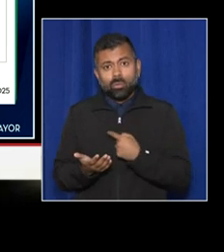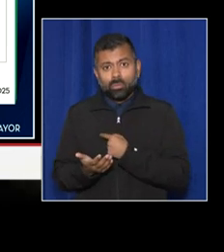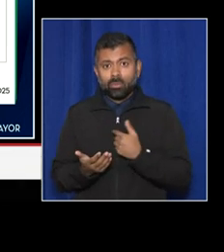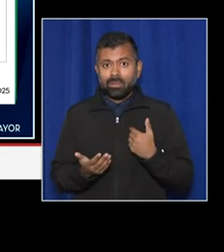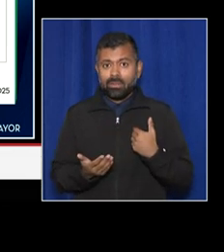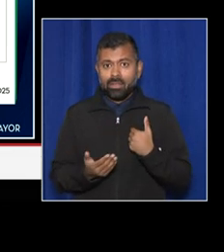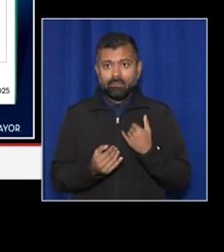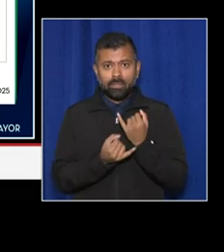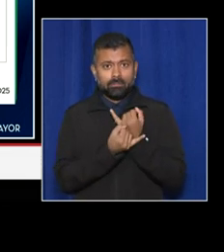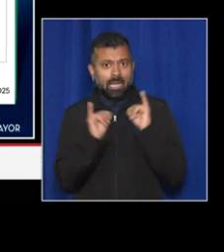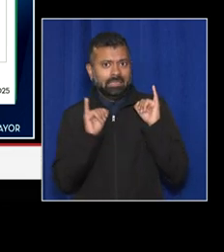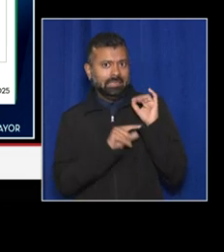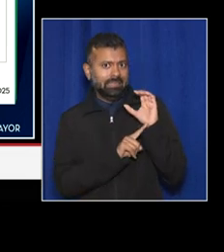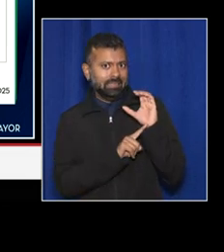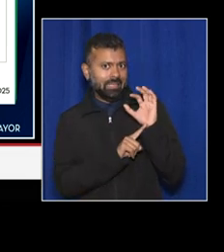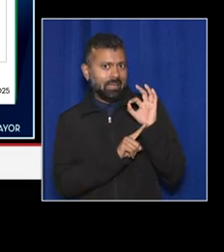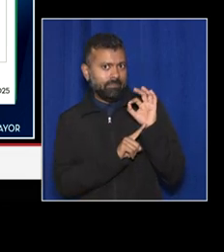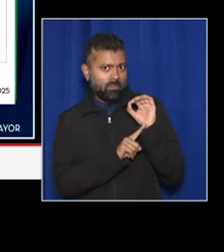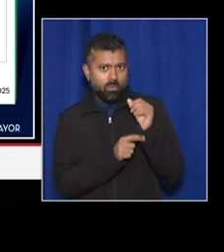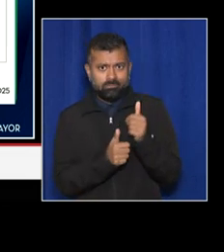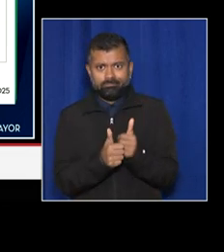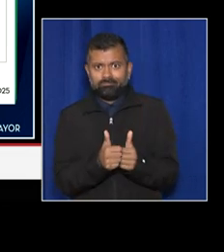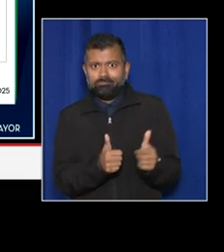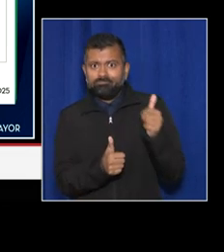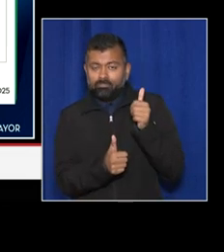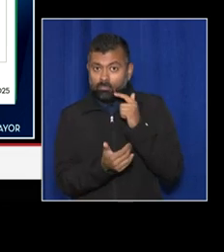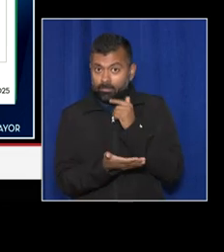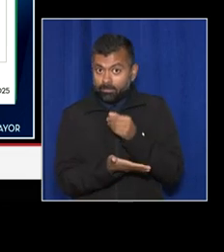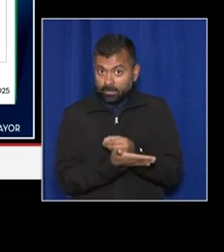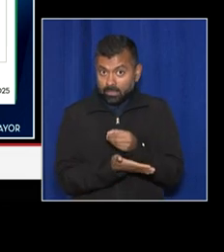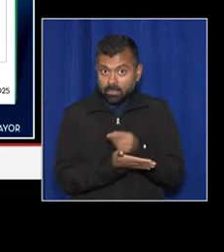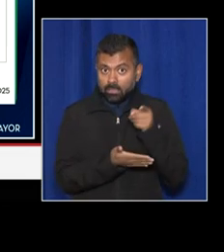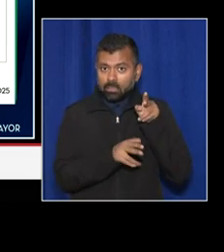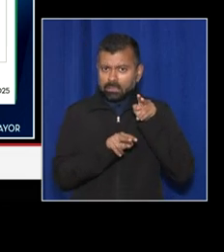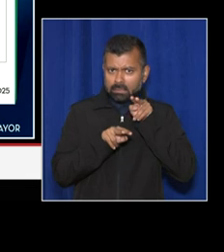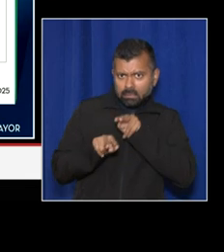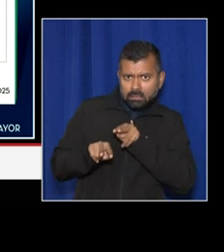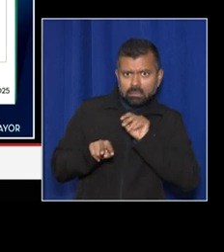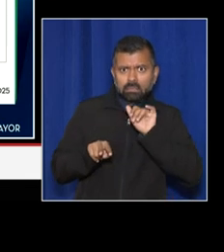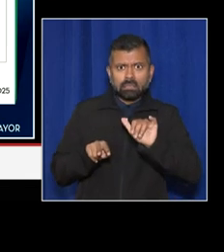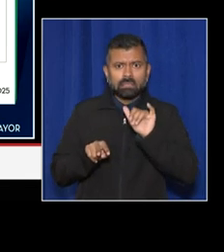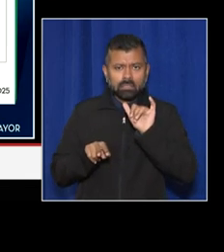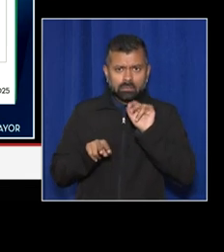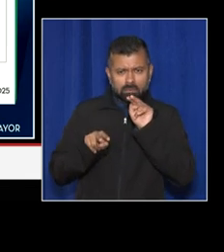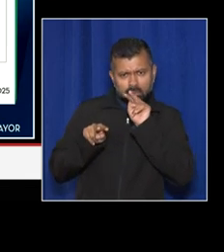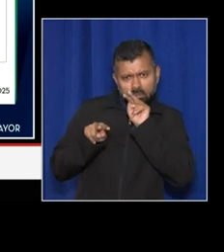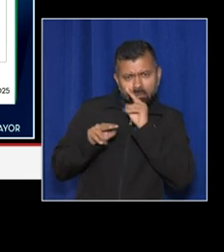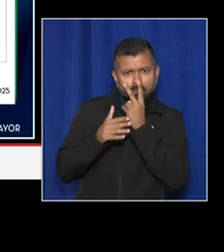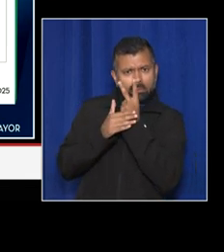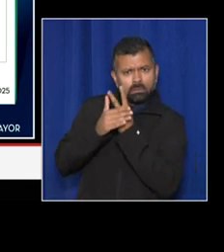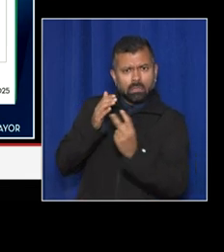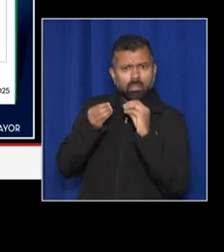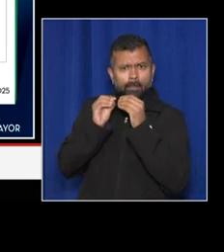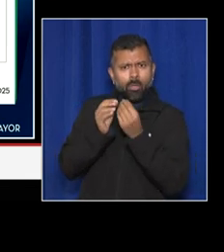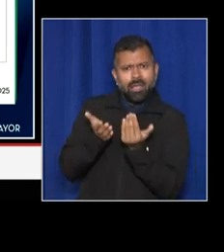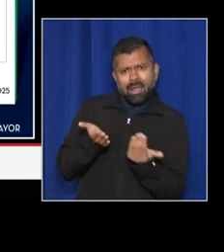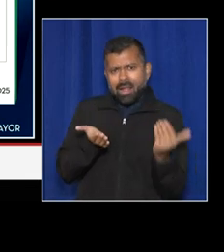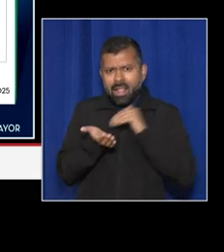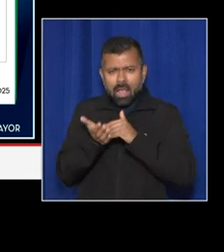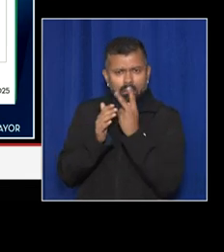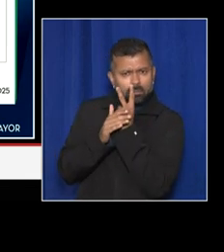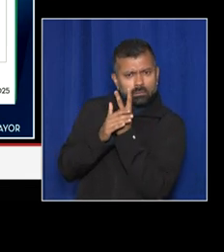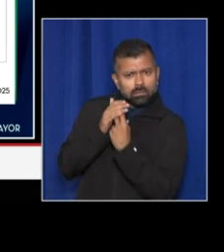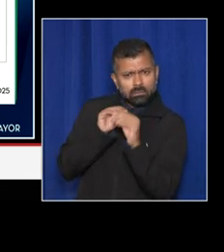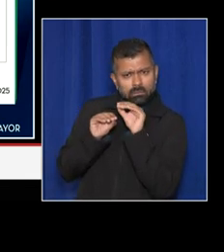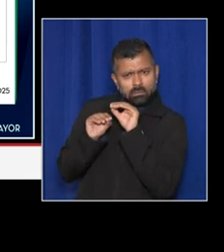officer who's responsible for estimating incoming revenue to the city. And